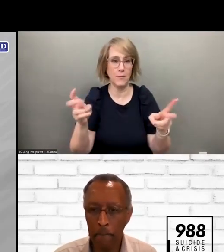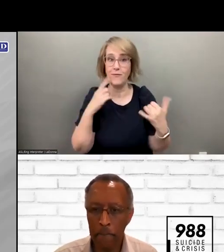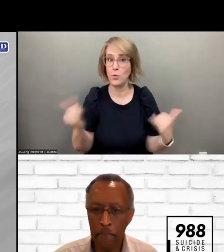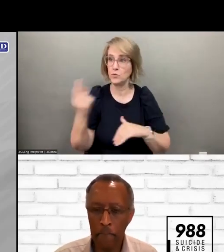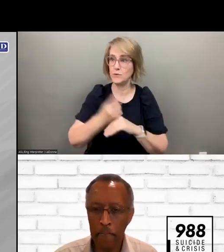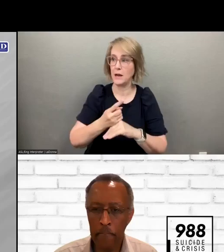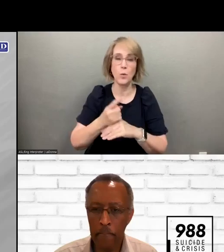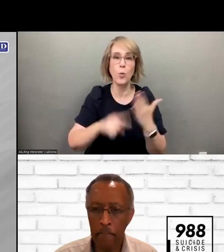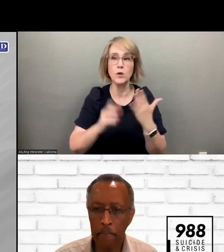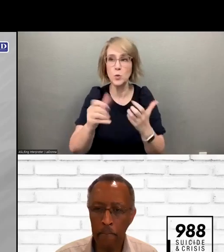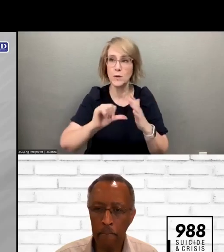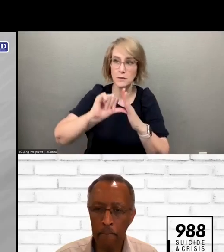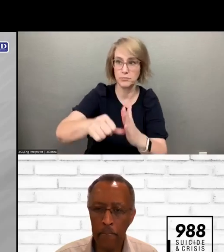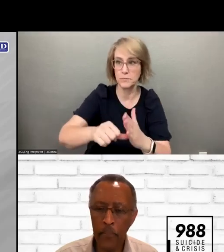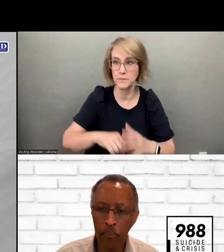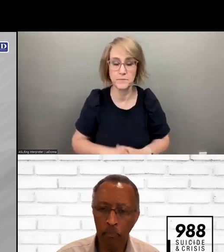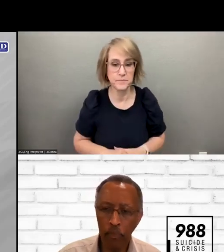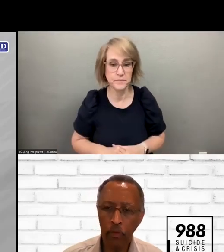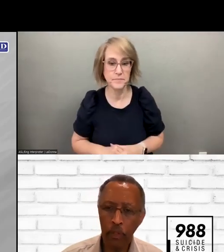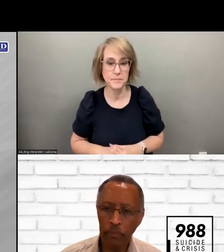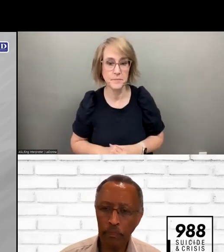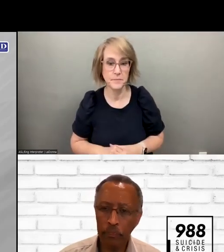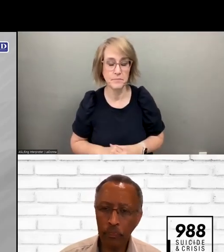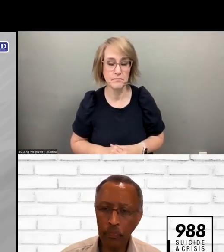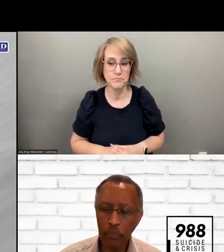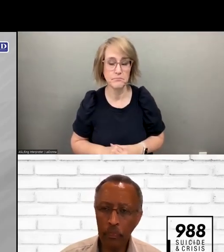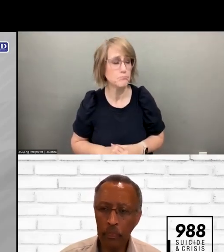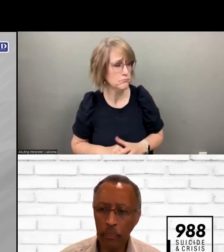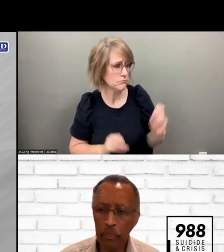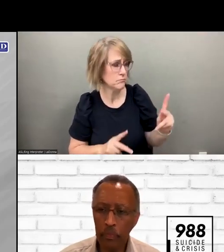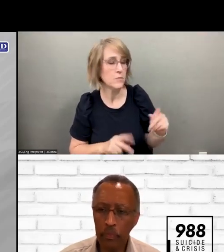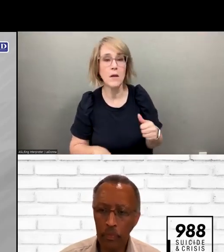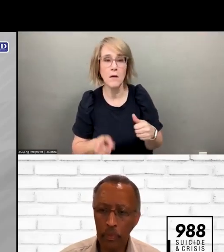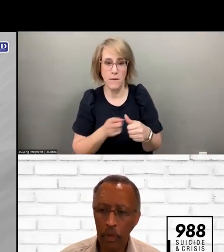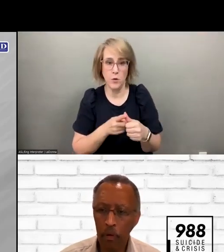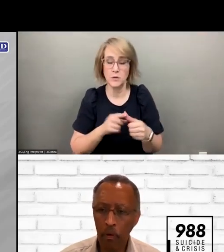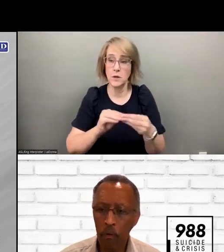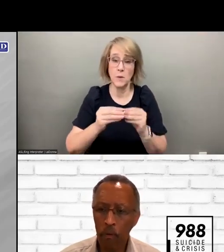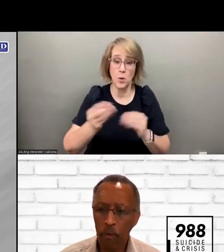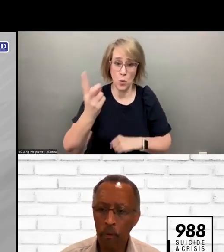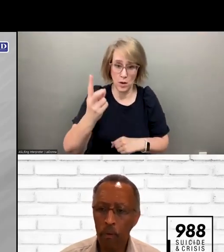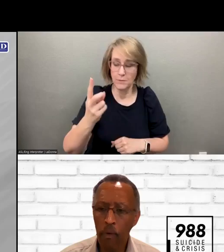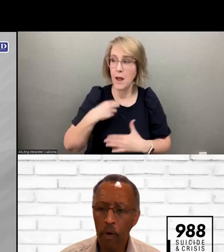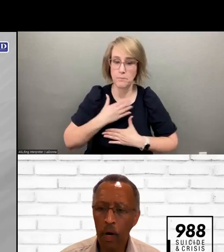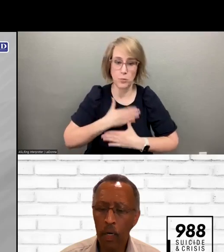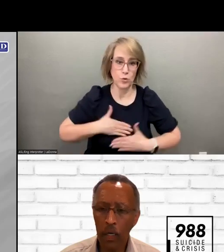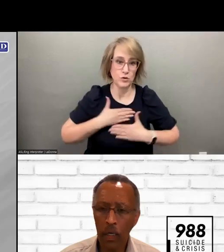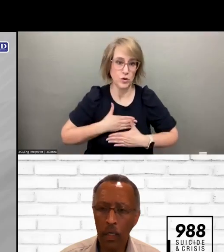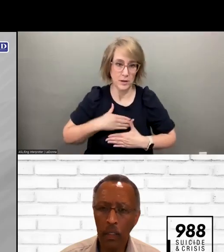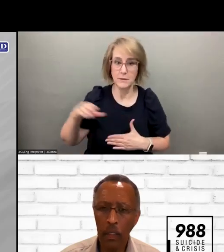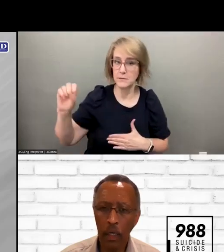now? I would tell them, number one, I appreciate Stephanie's and